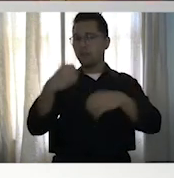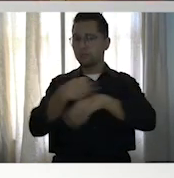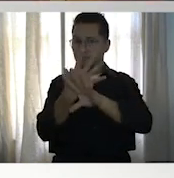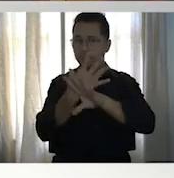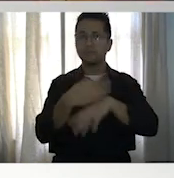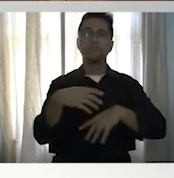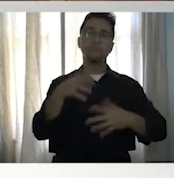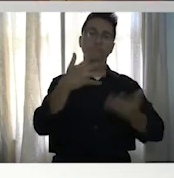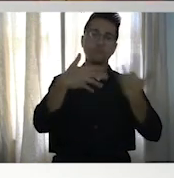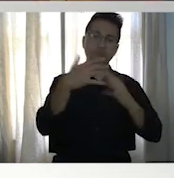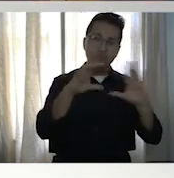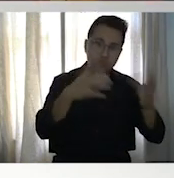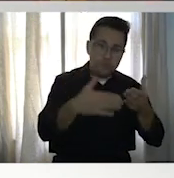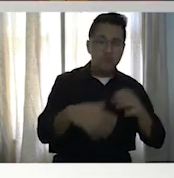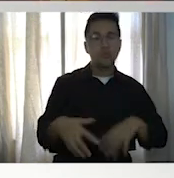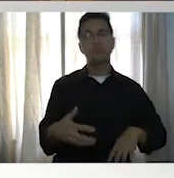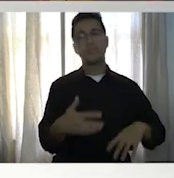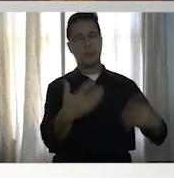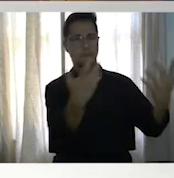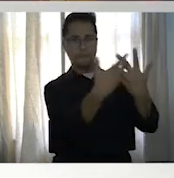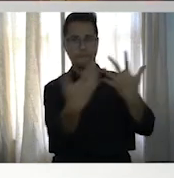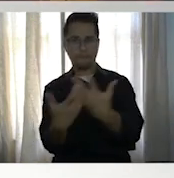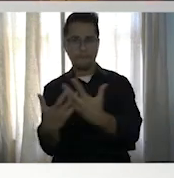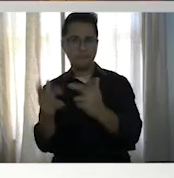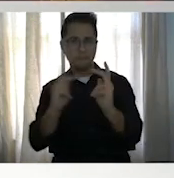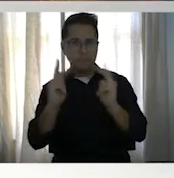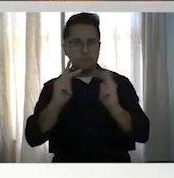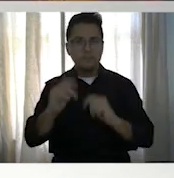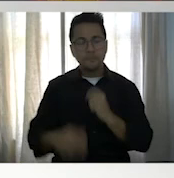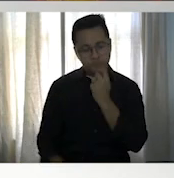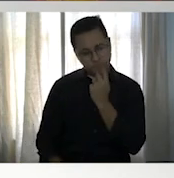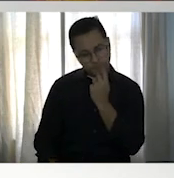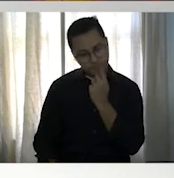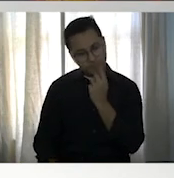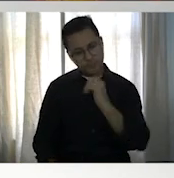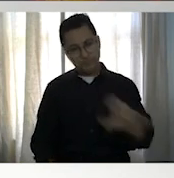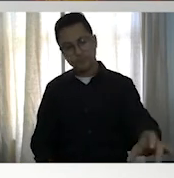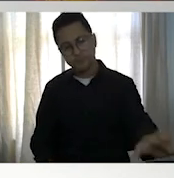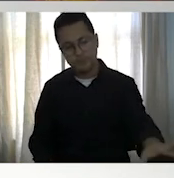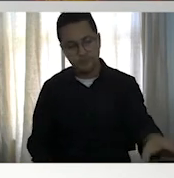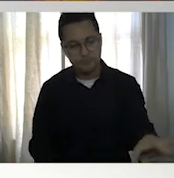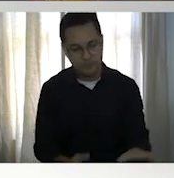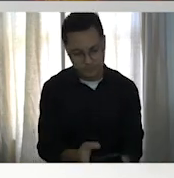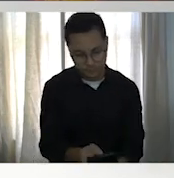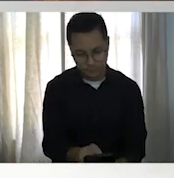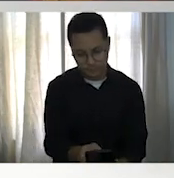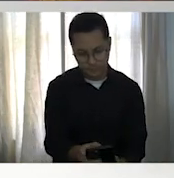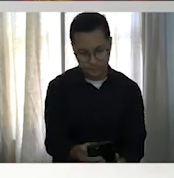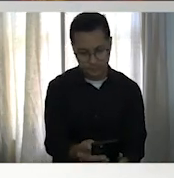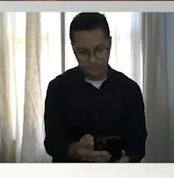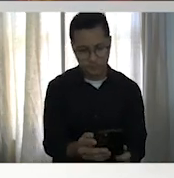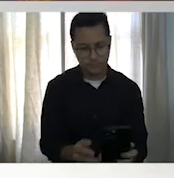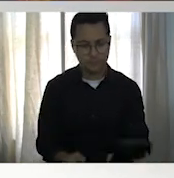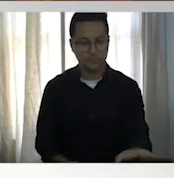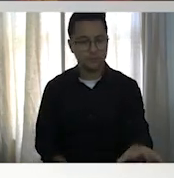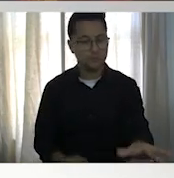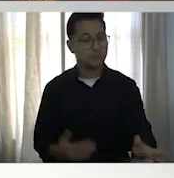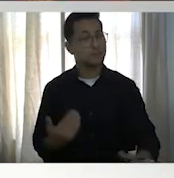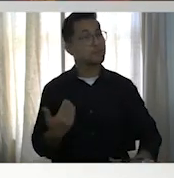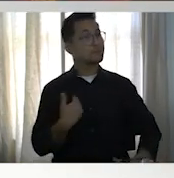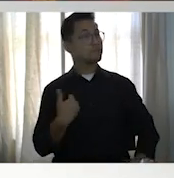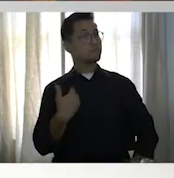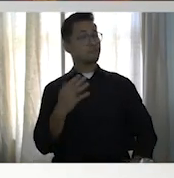social groups and matching people. Do you have a Facebook group, a support Do we have a Facebook